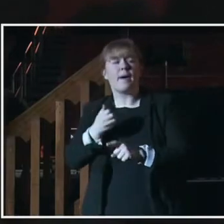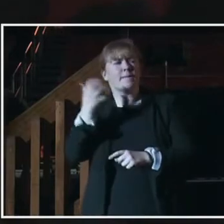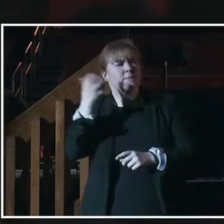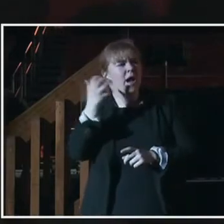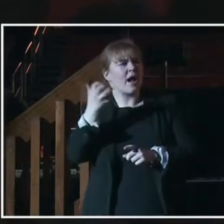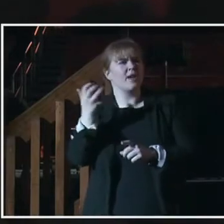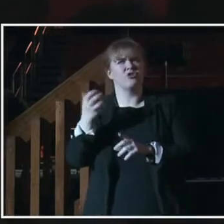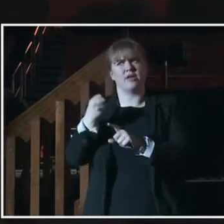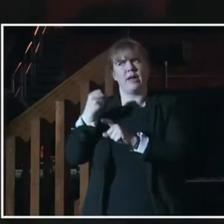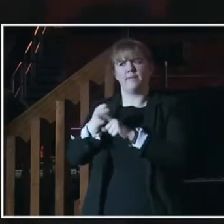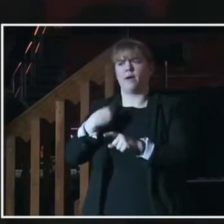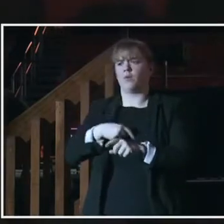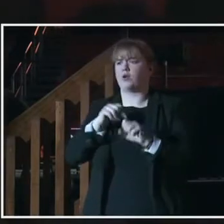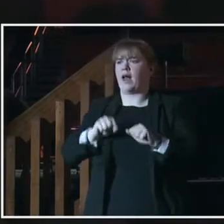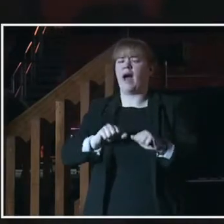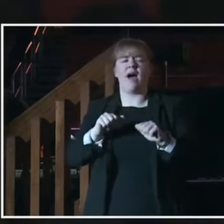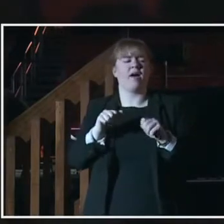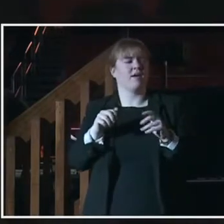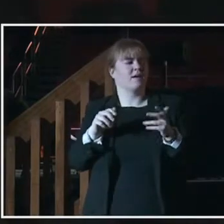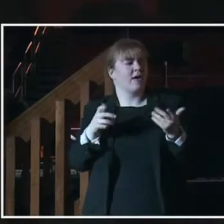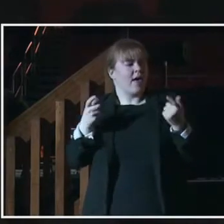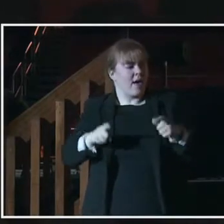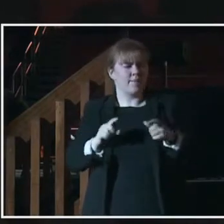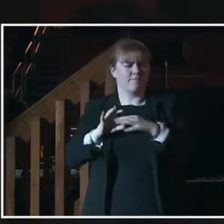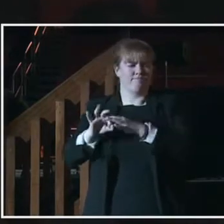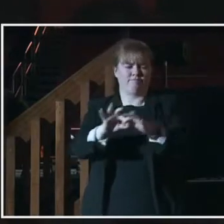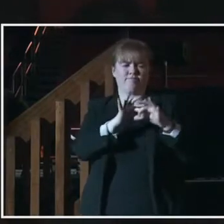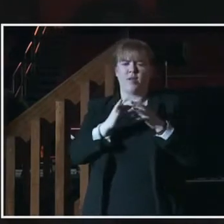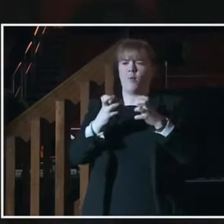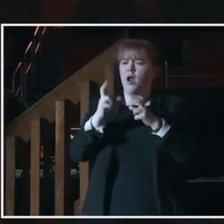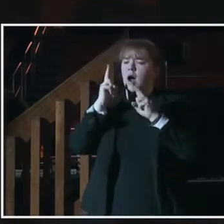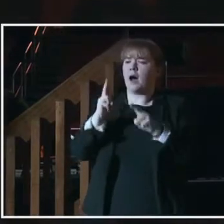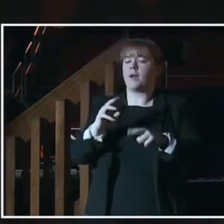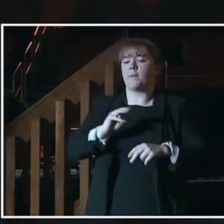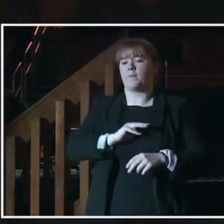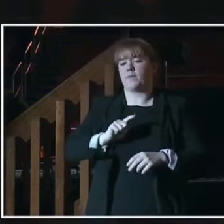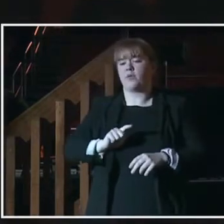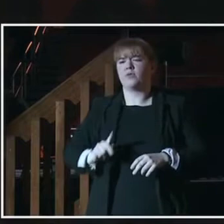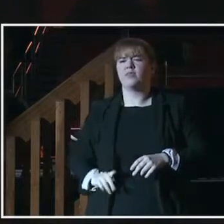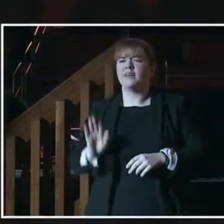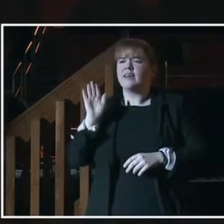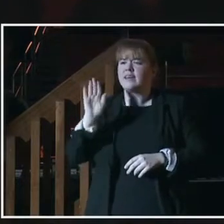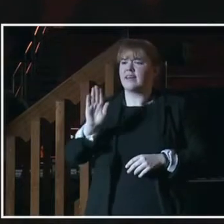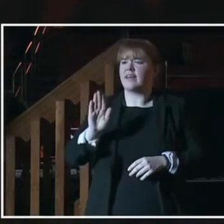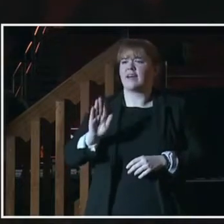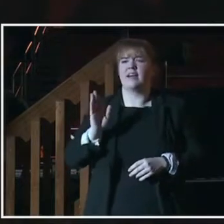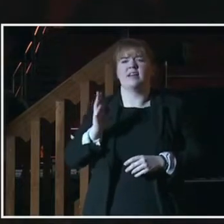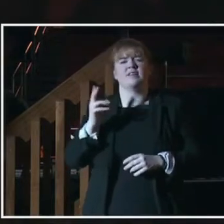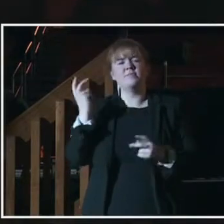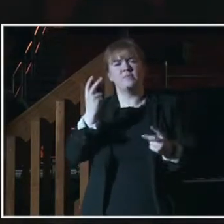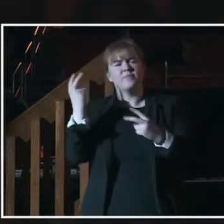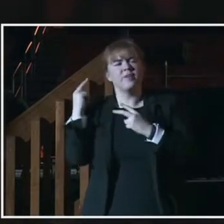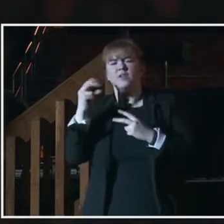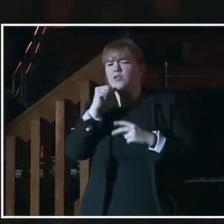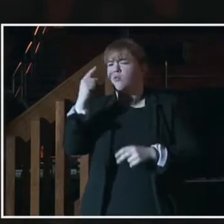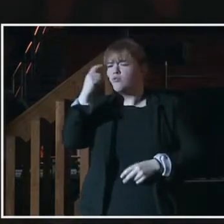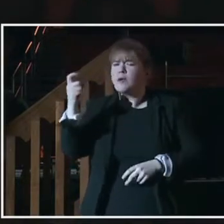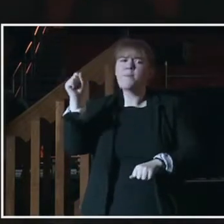together? If you want to honor Dr. King's legacy, don't just dream,